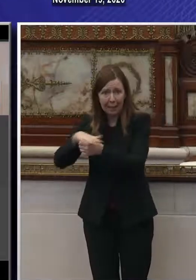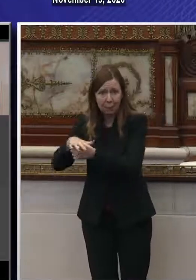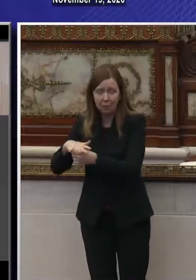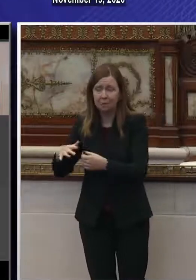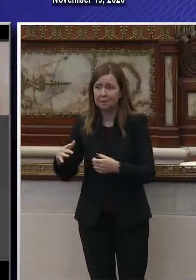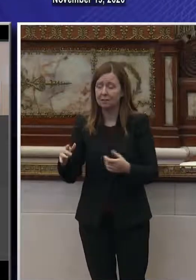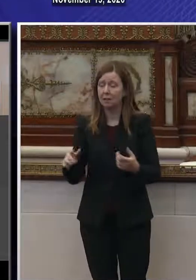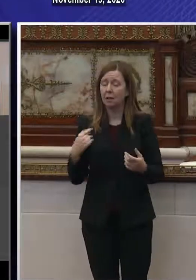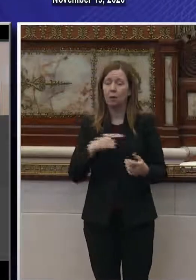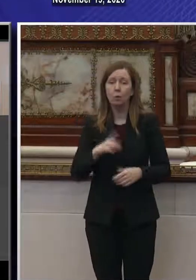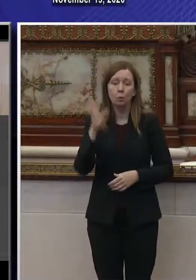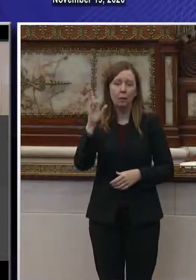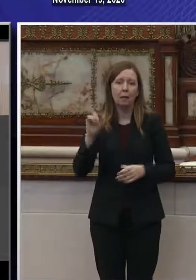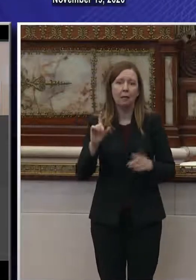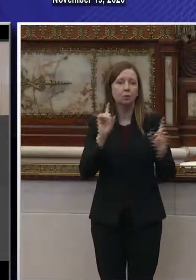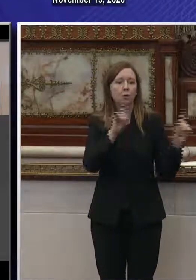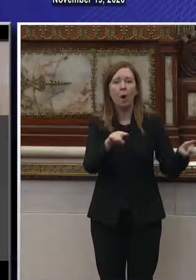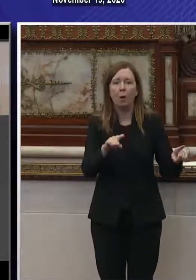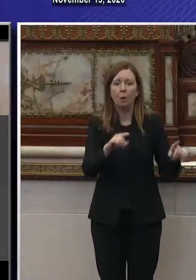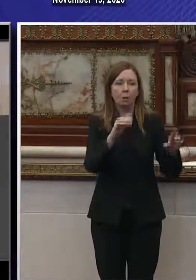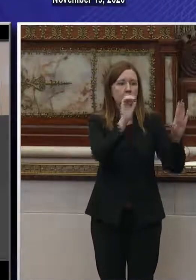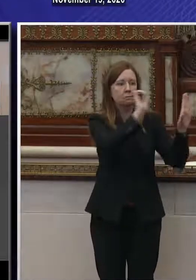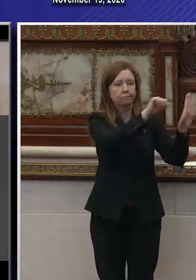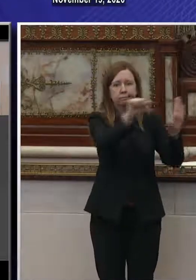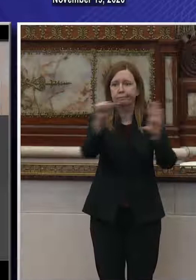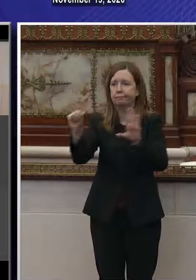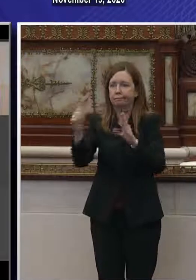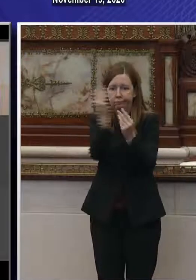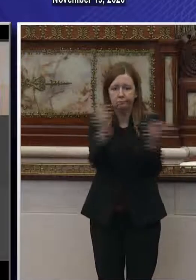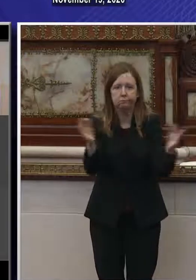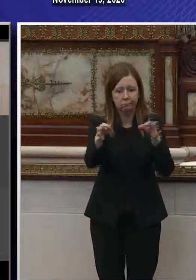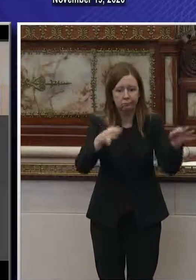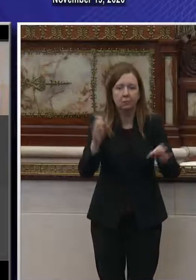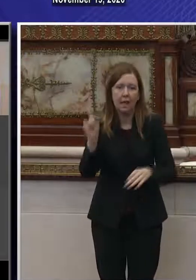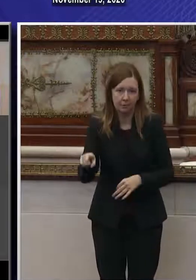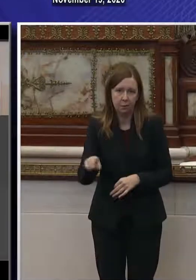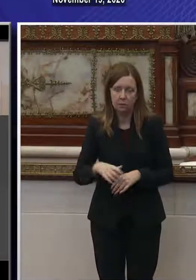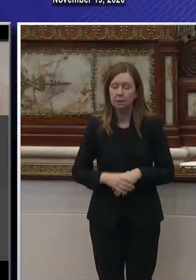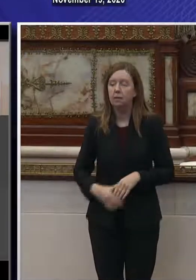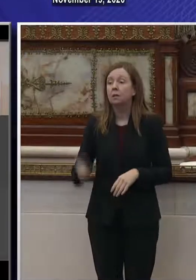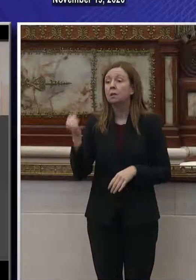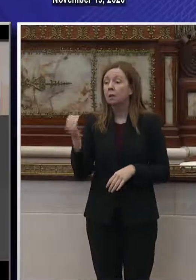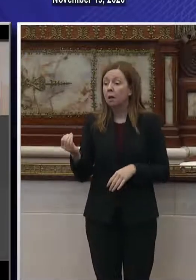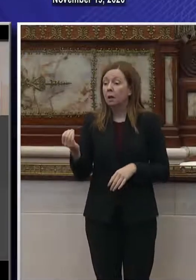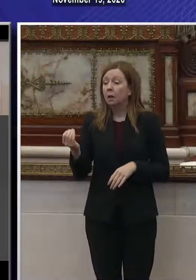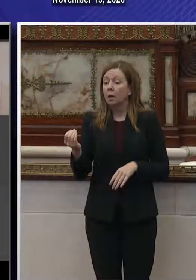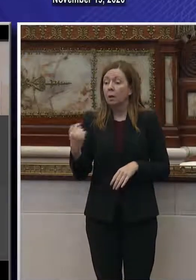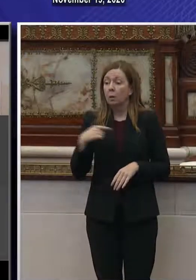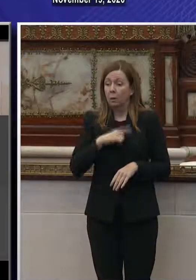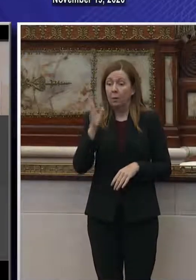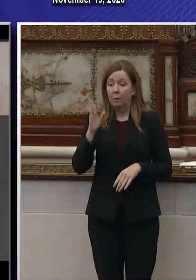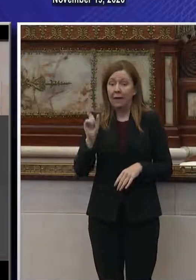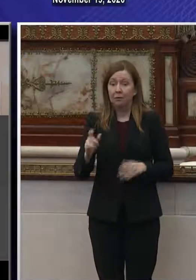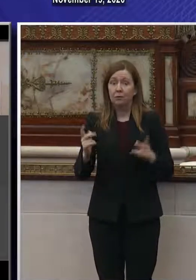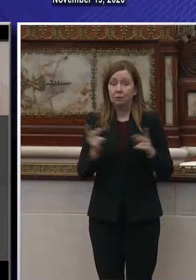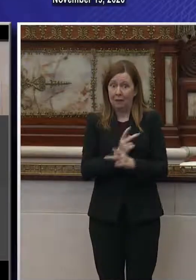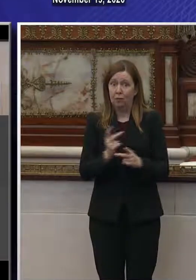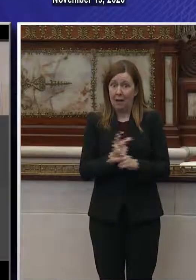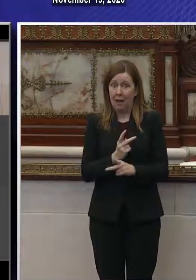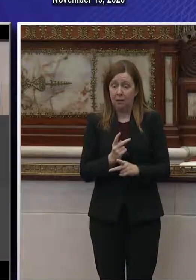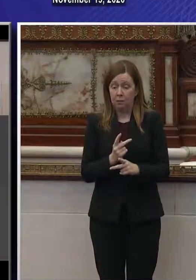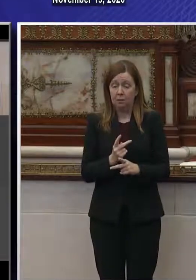particular, we will have to go block by block. And so there will be, we are going to have to figure